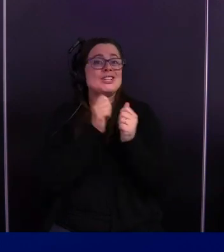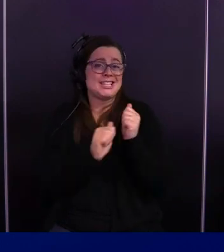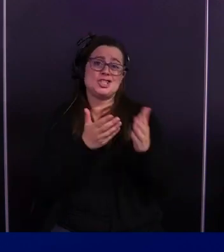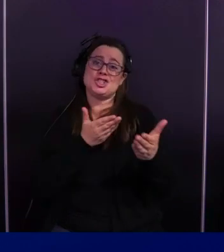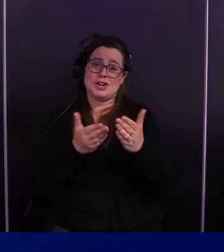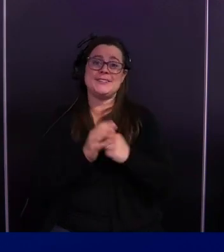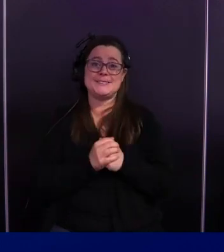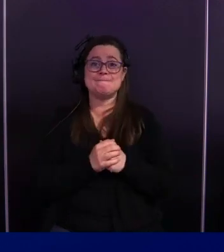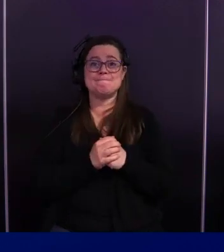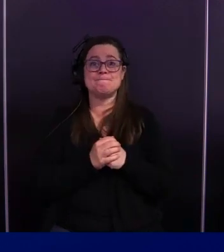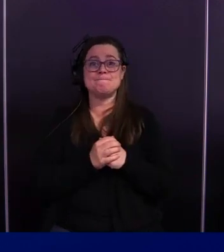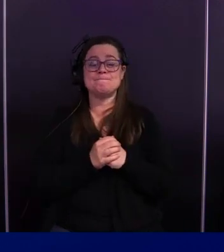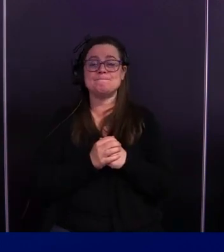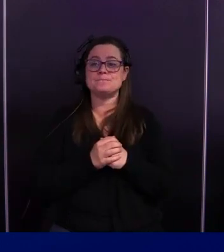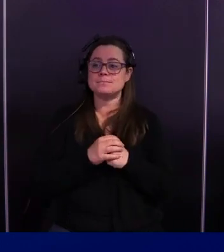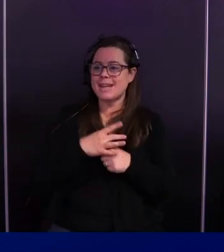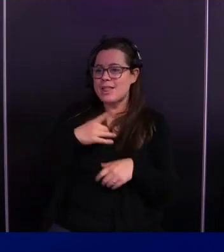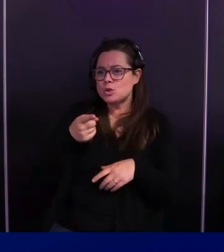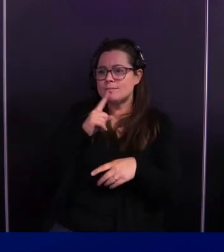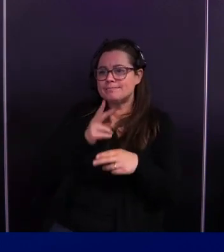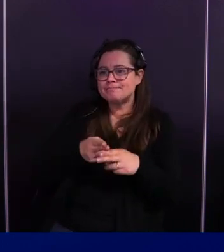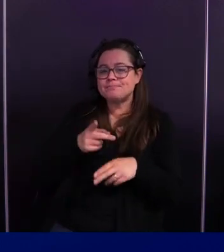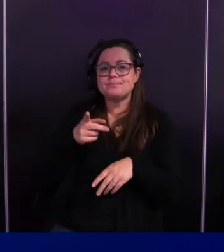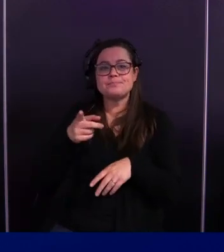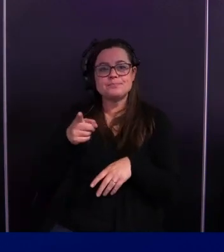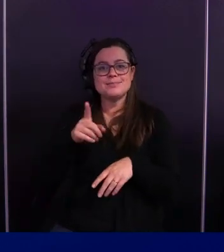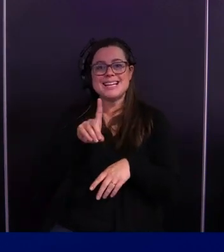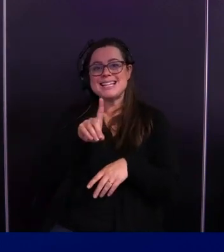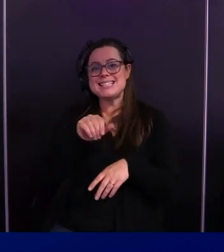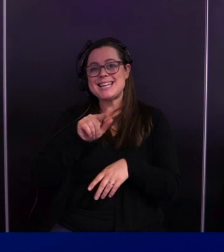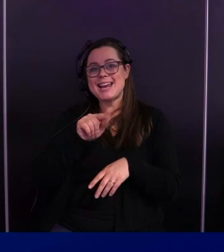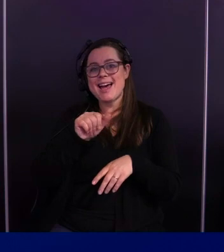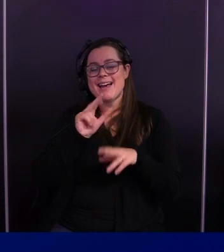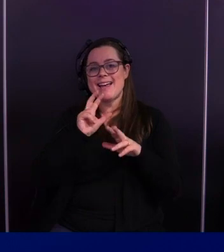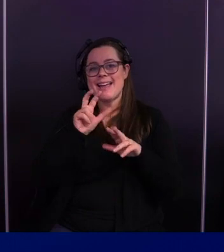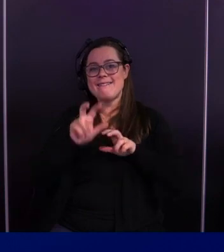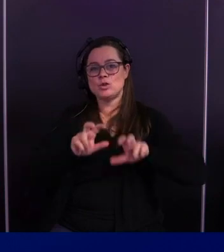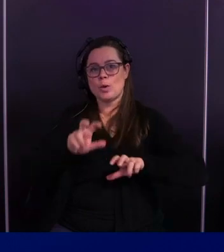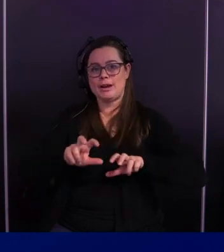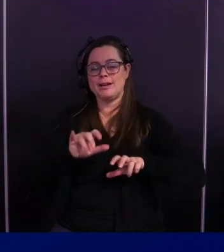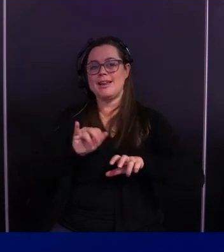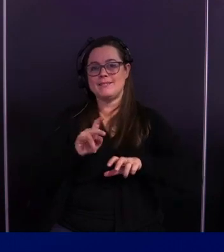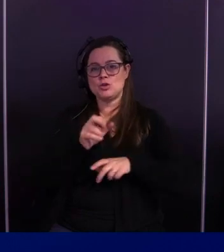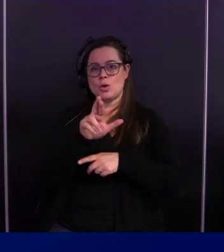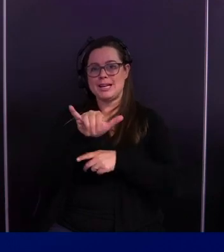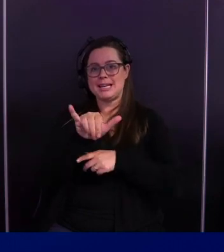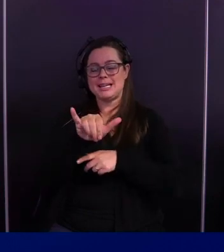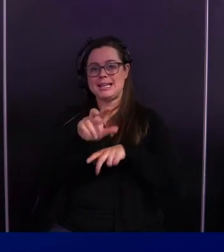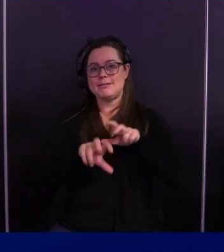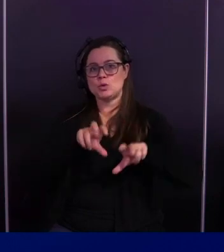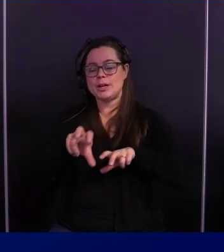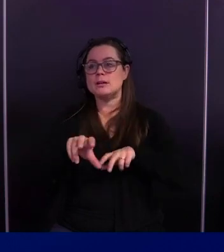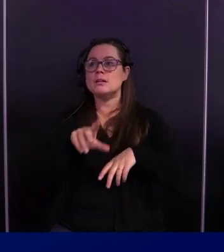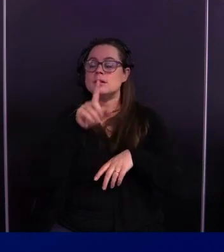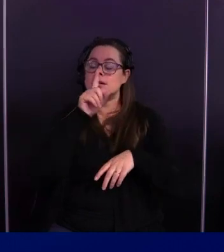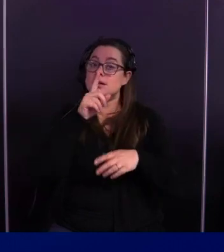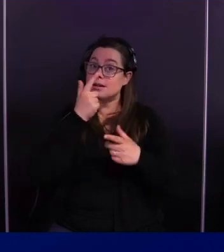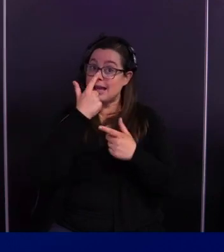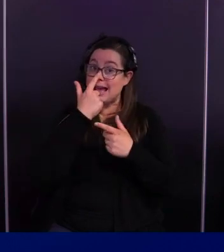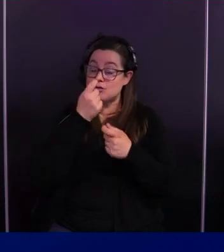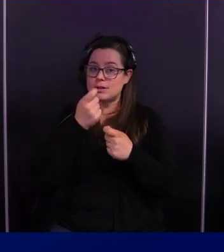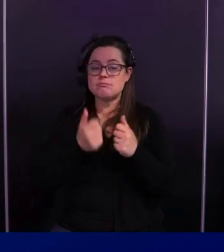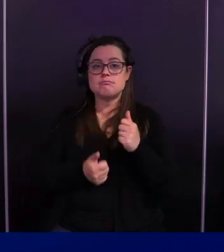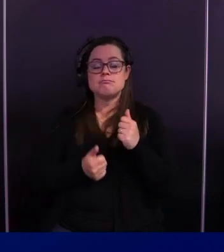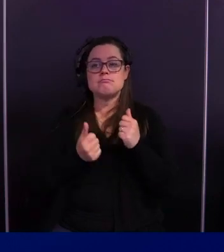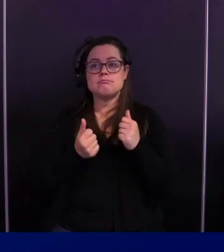I liked what you said about data inventory, right? Because it's really interesting with a lot of the incidents